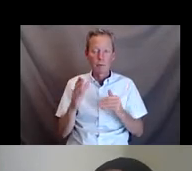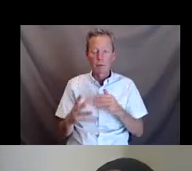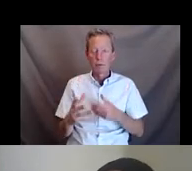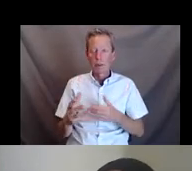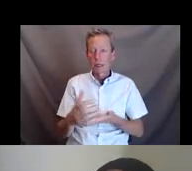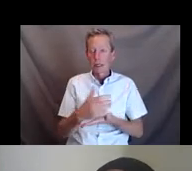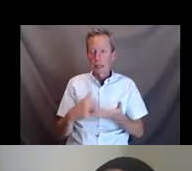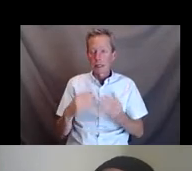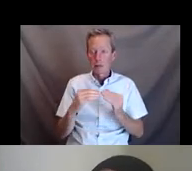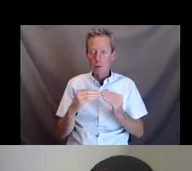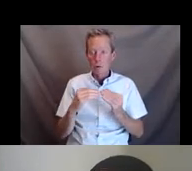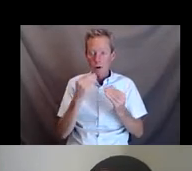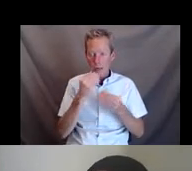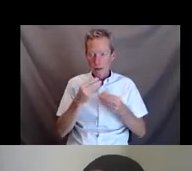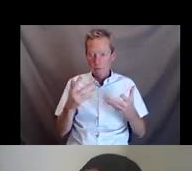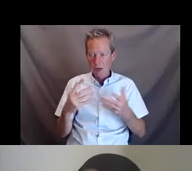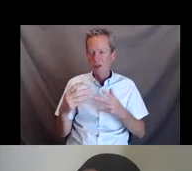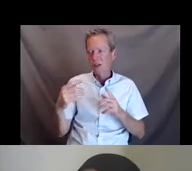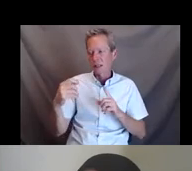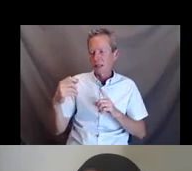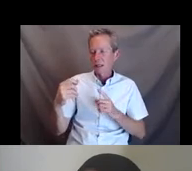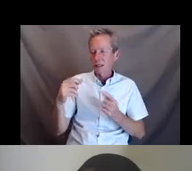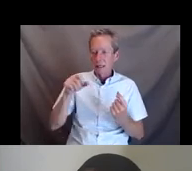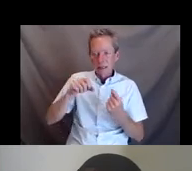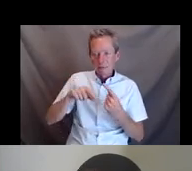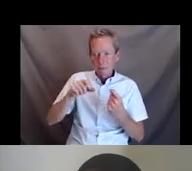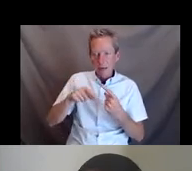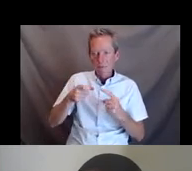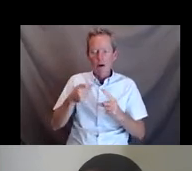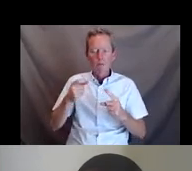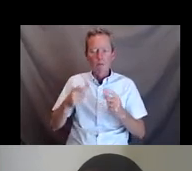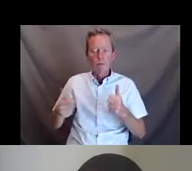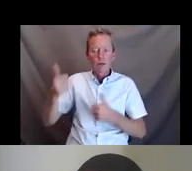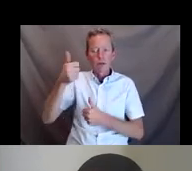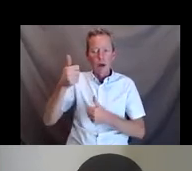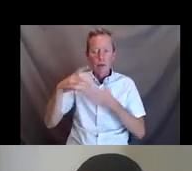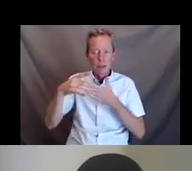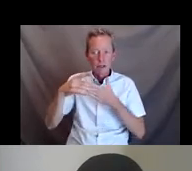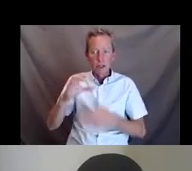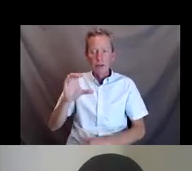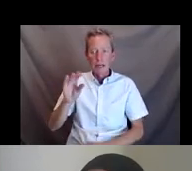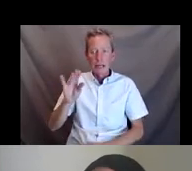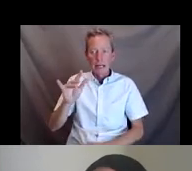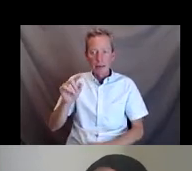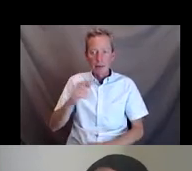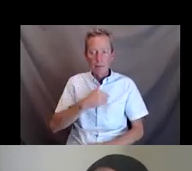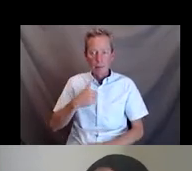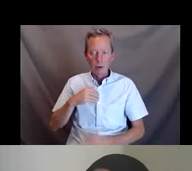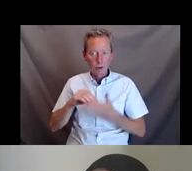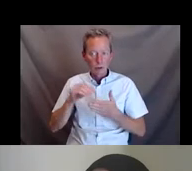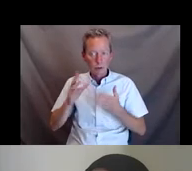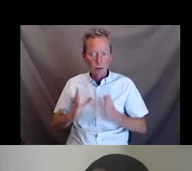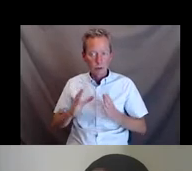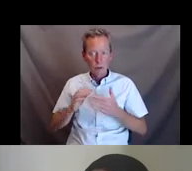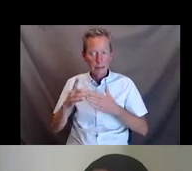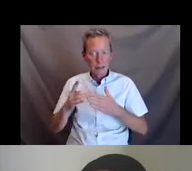information, additional input, also from our top leadership, our cabinet members, our senior leaders. And